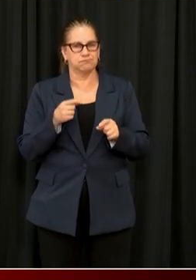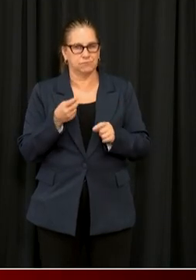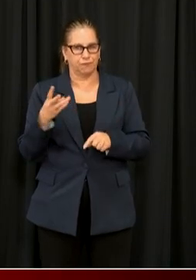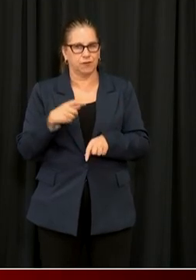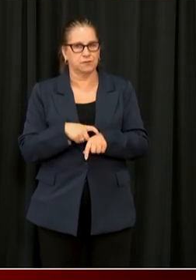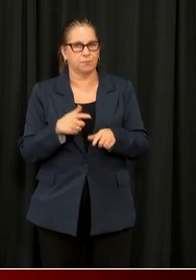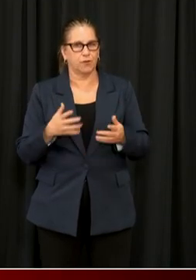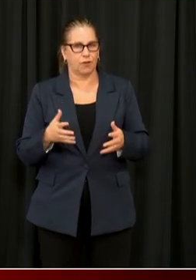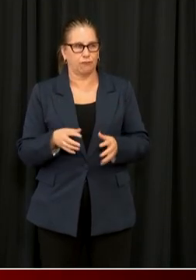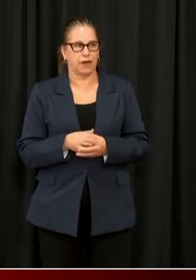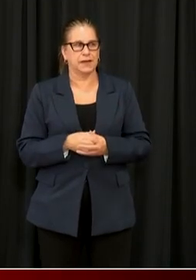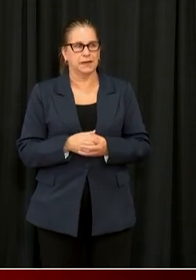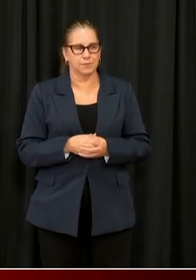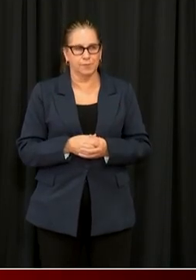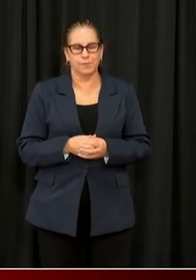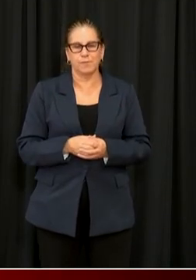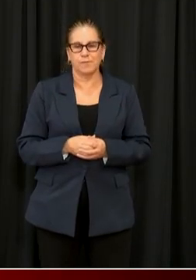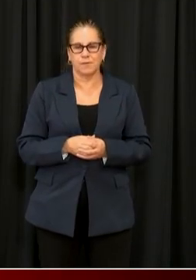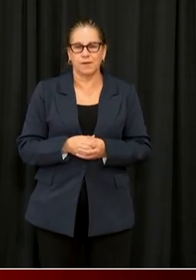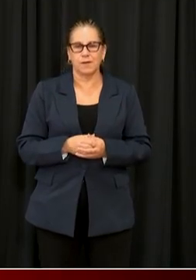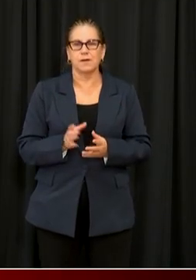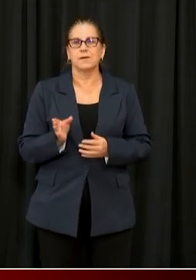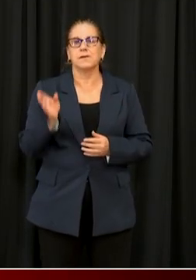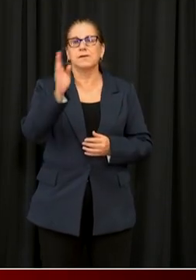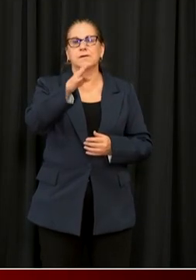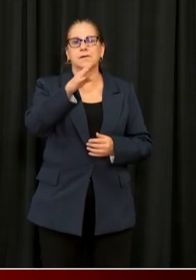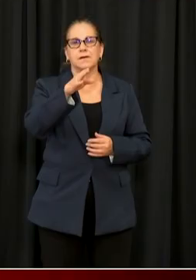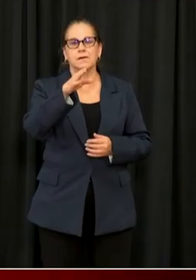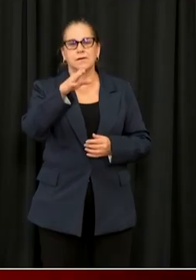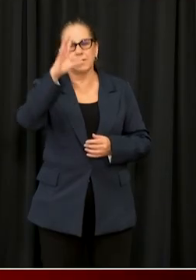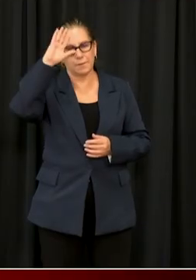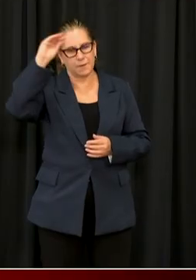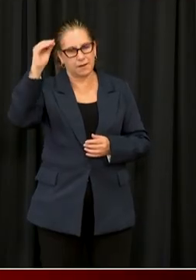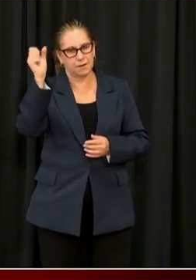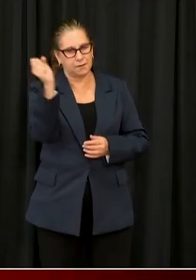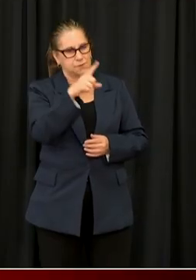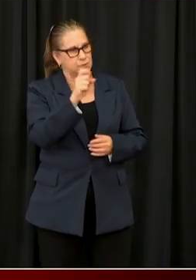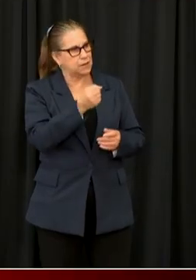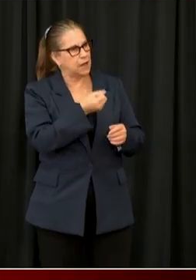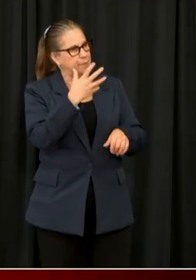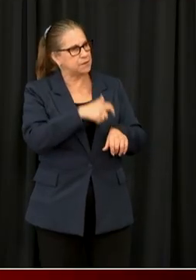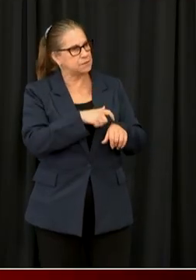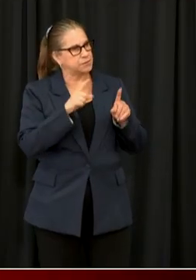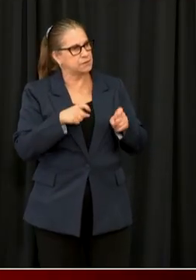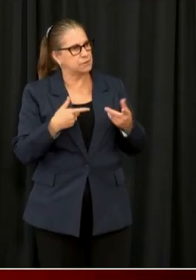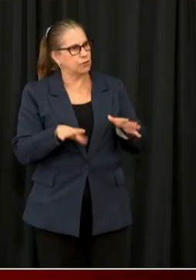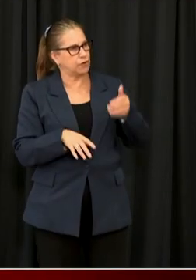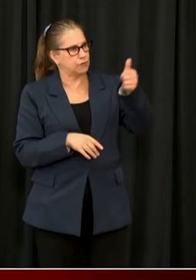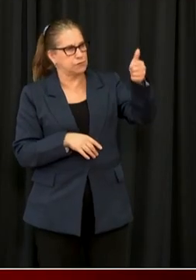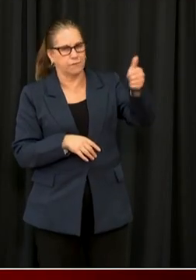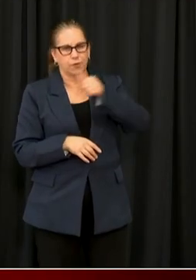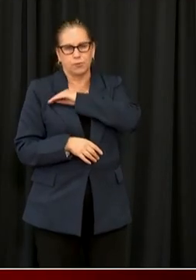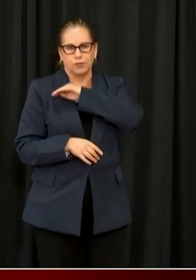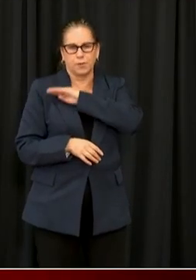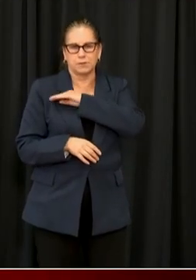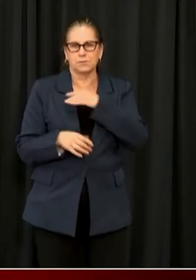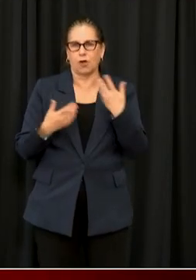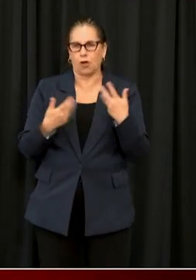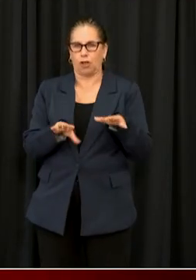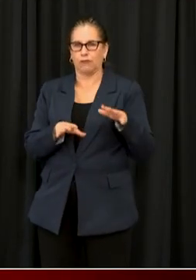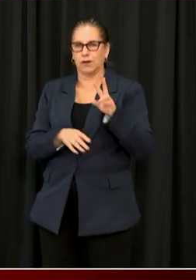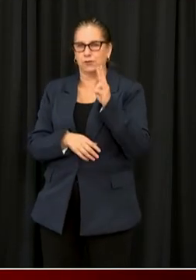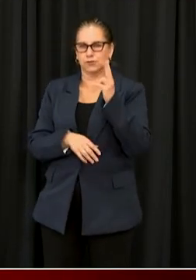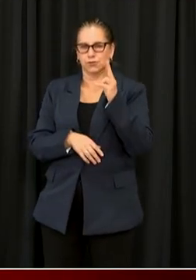Yes. Following up on that, Mayor, how many times have you been tested? Twice. Twice. Negative? Yes. And